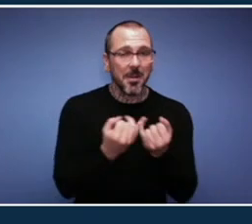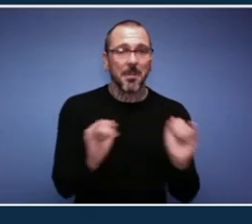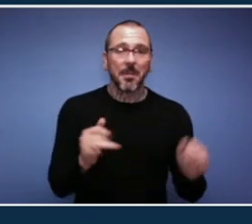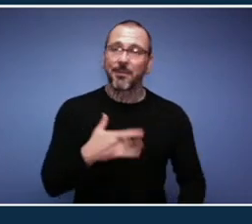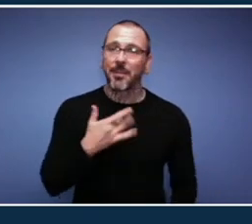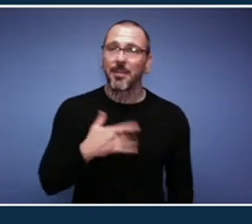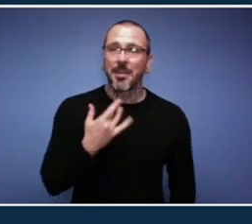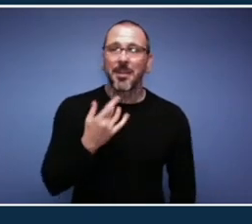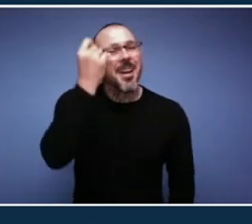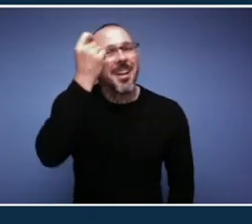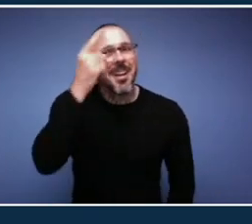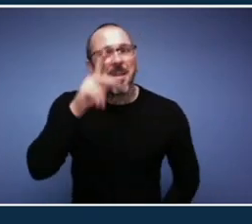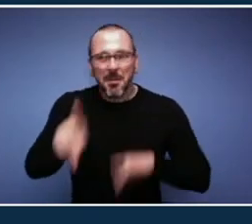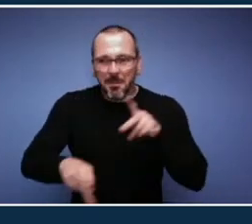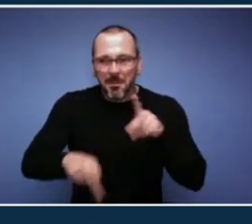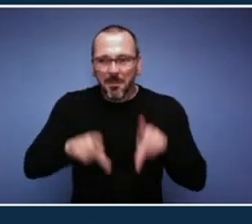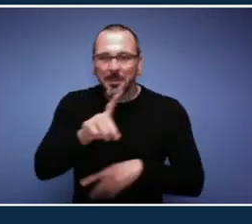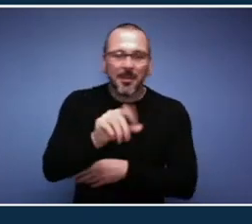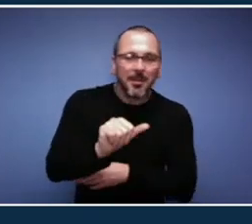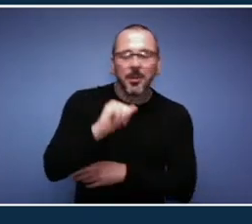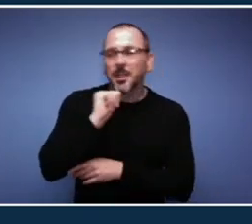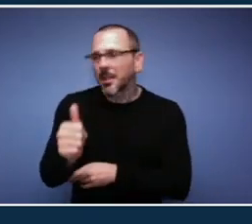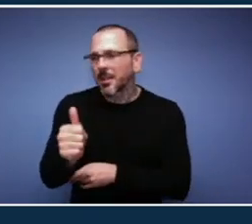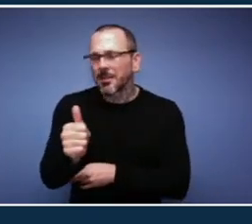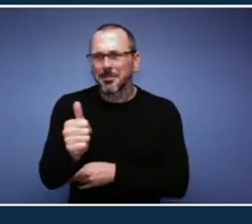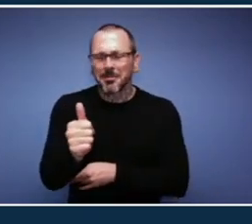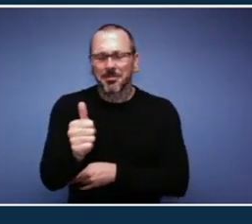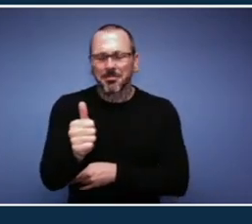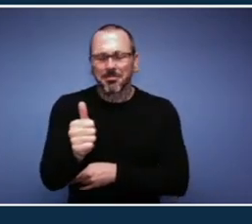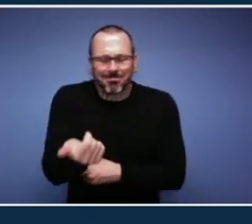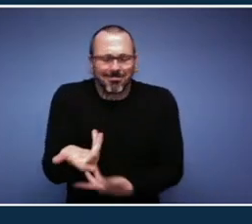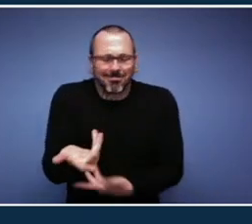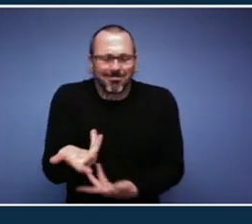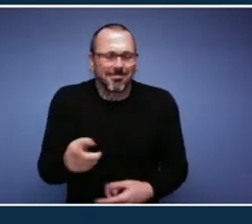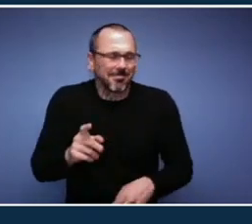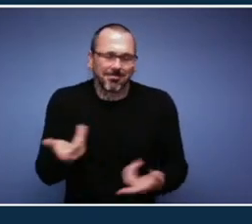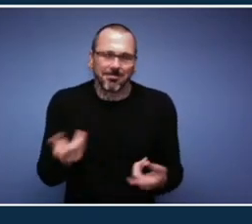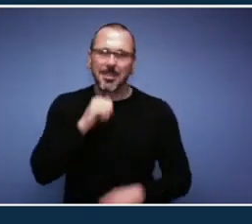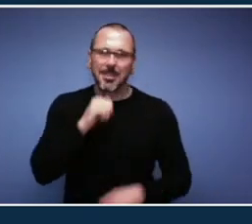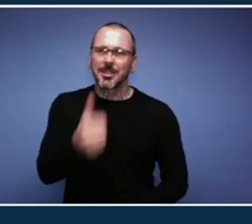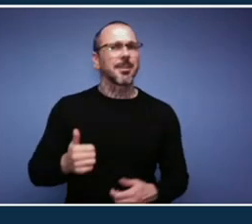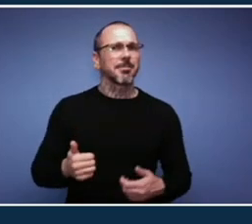things and in different ways. Very true.